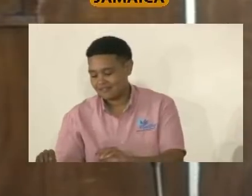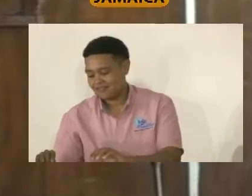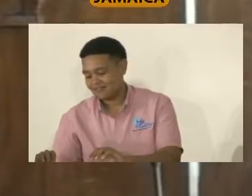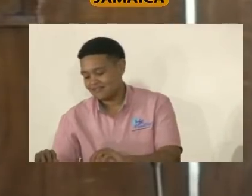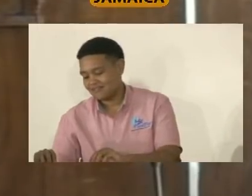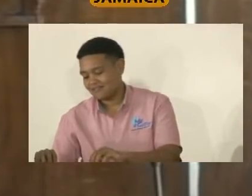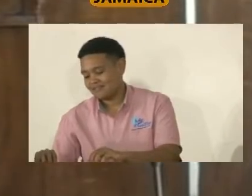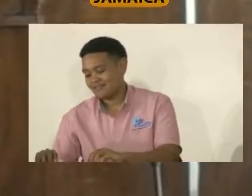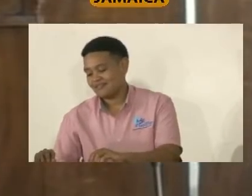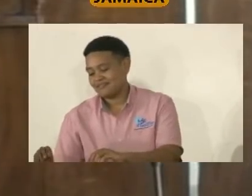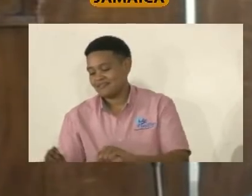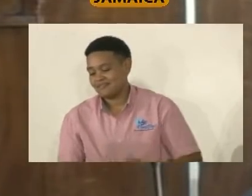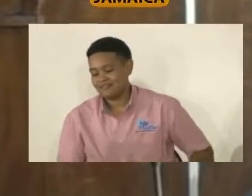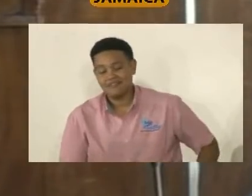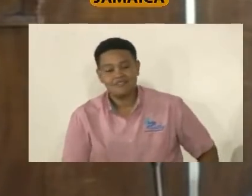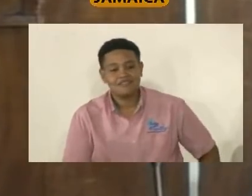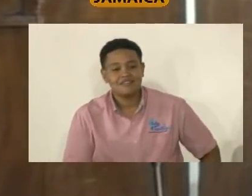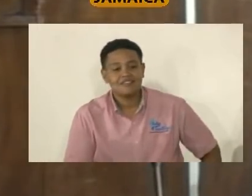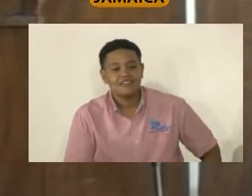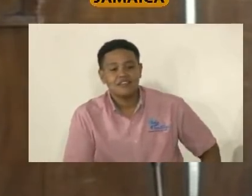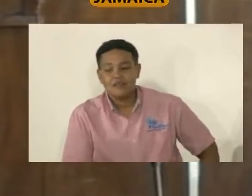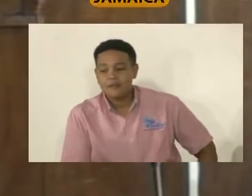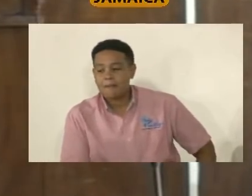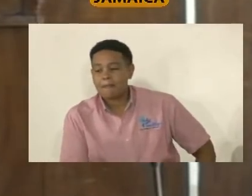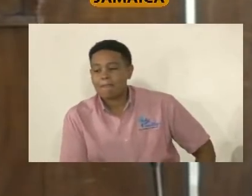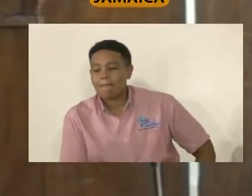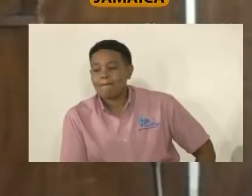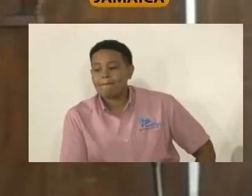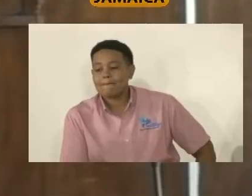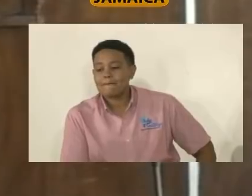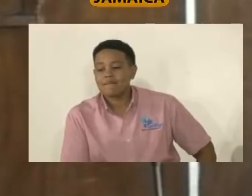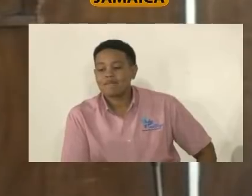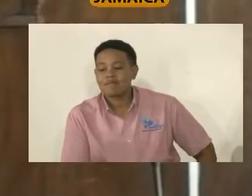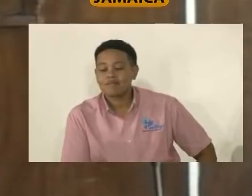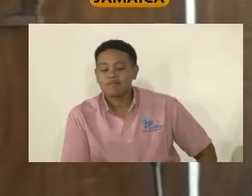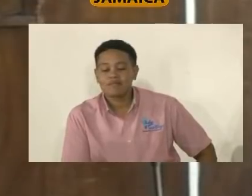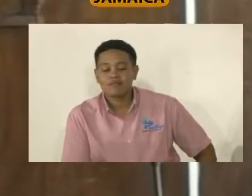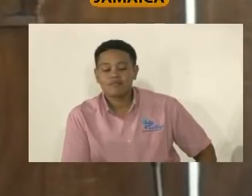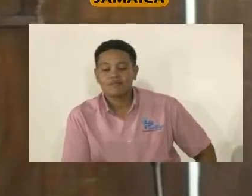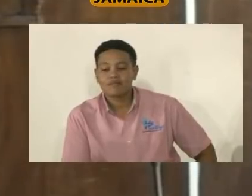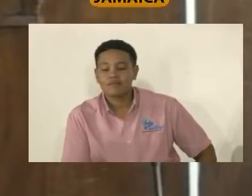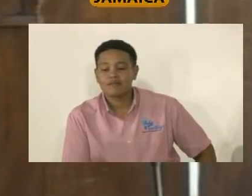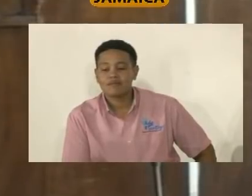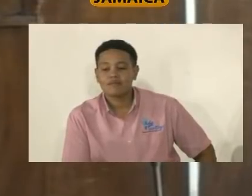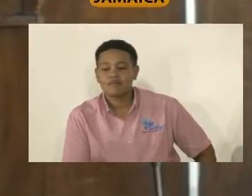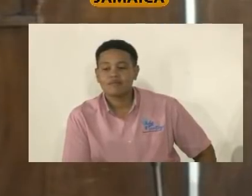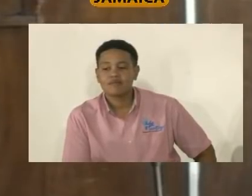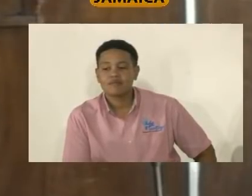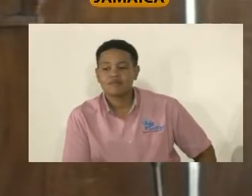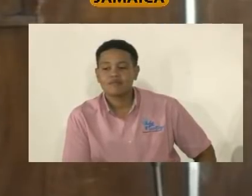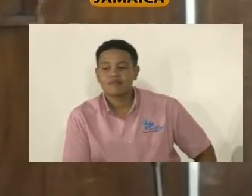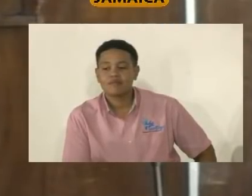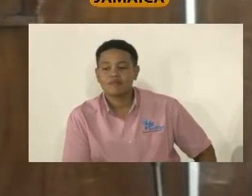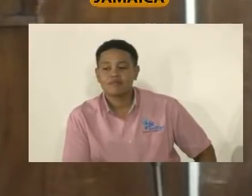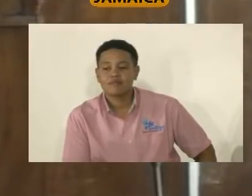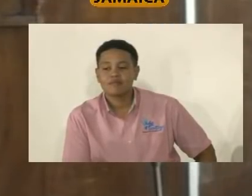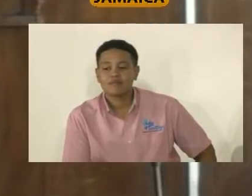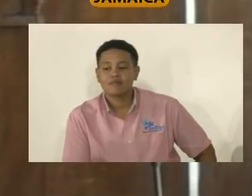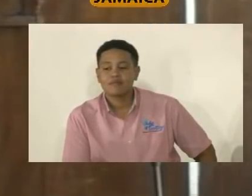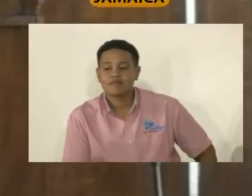there. He wasn't there. No. That's a question. Mr. President, I want to turn to national